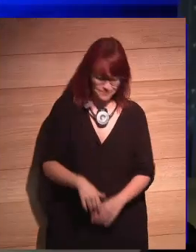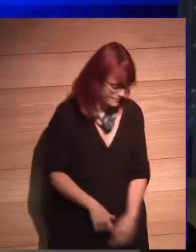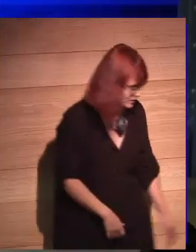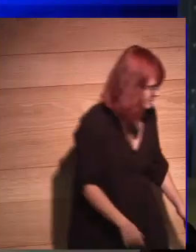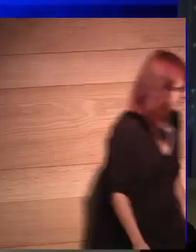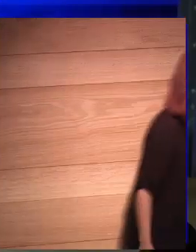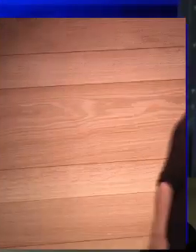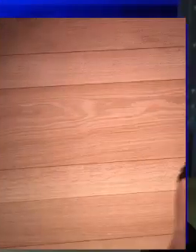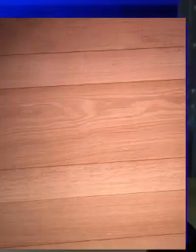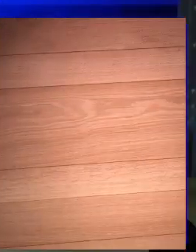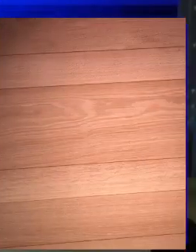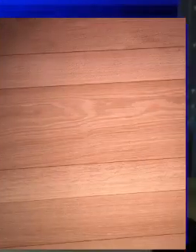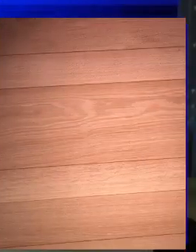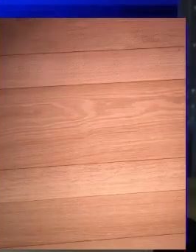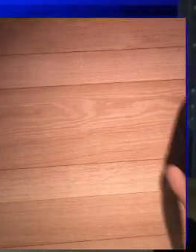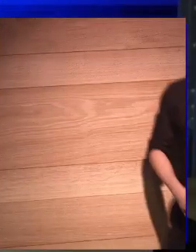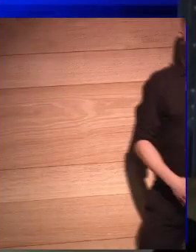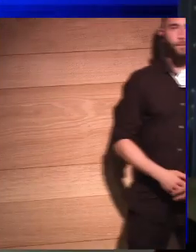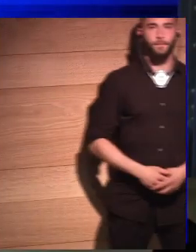Other questions?